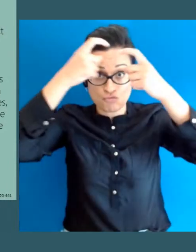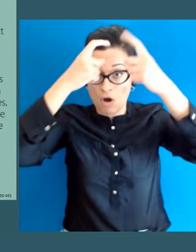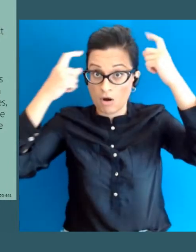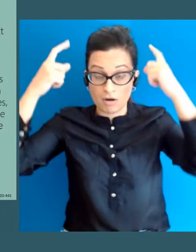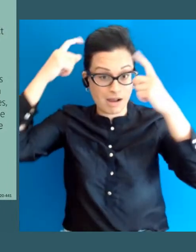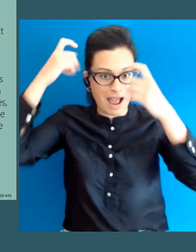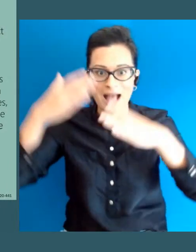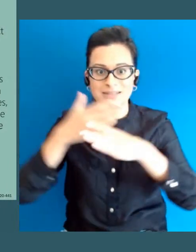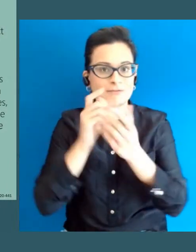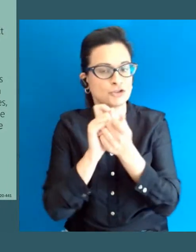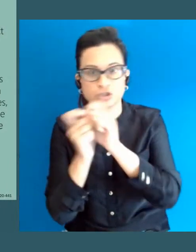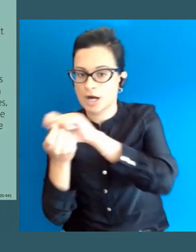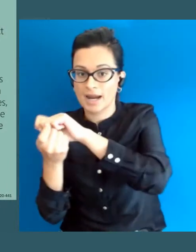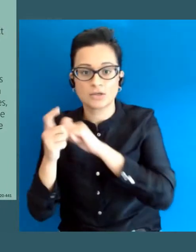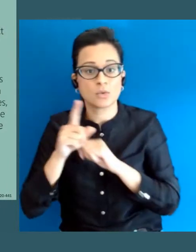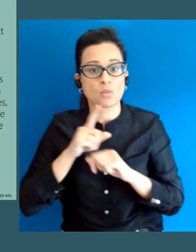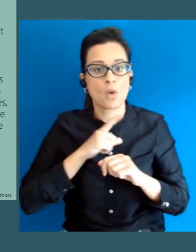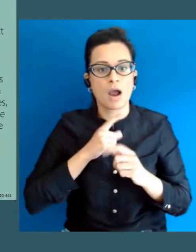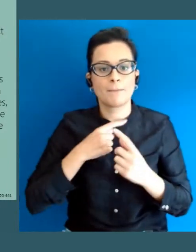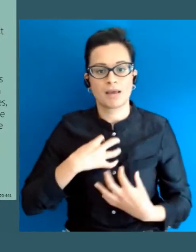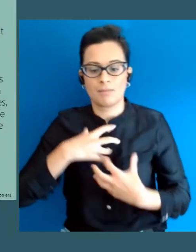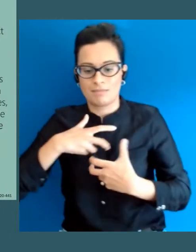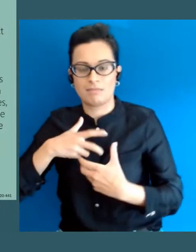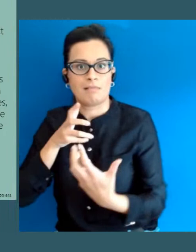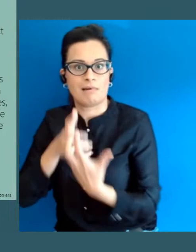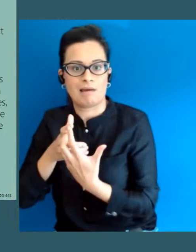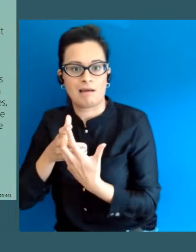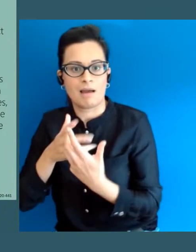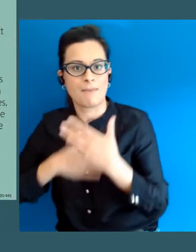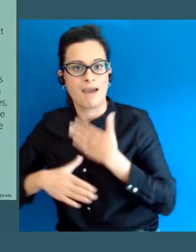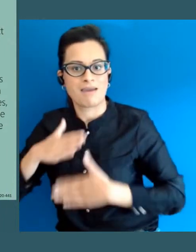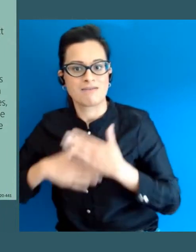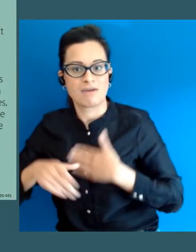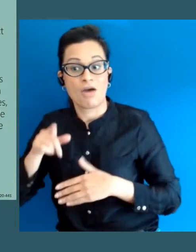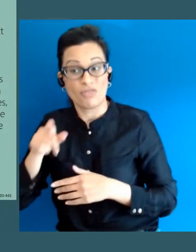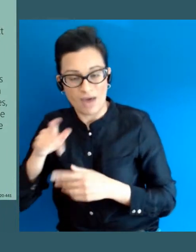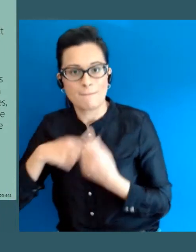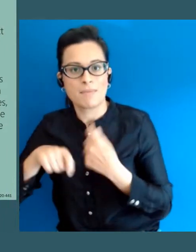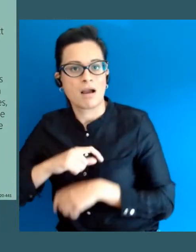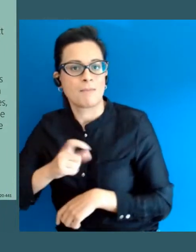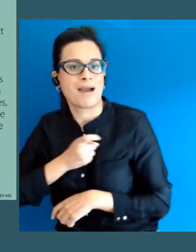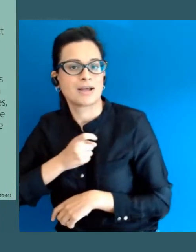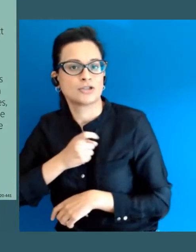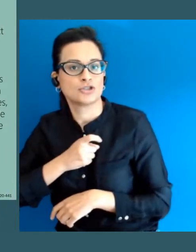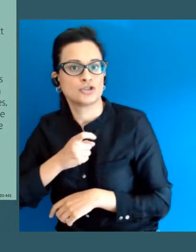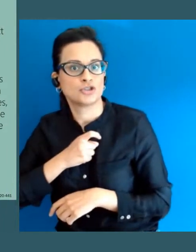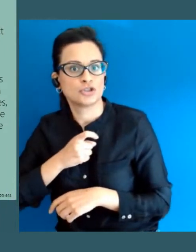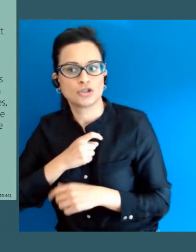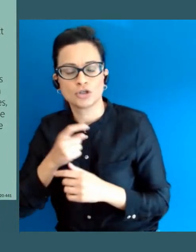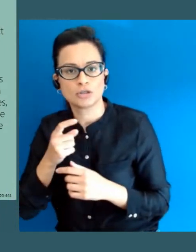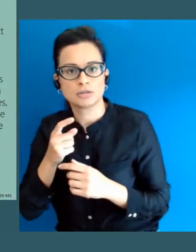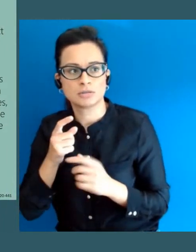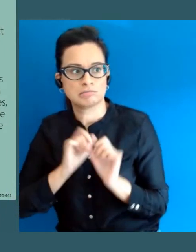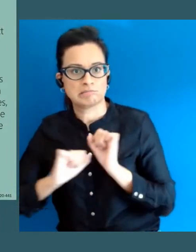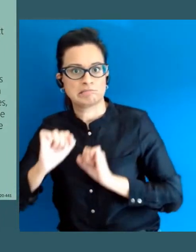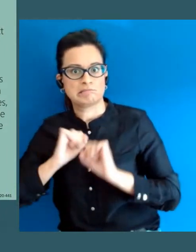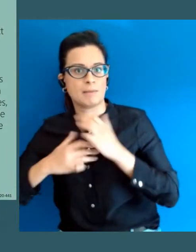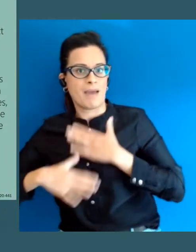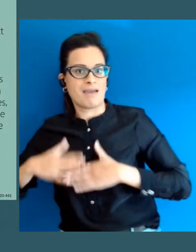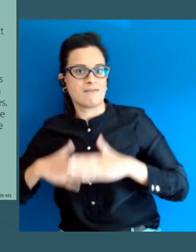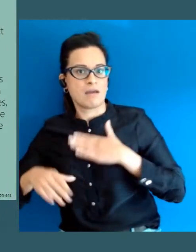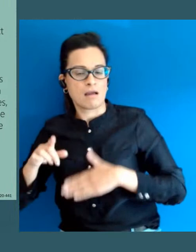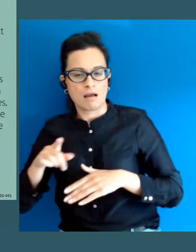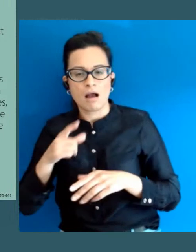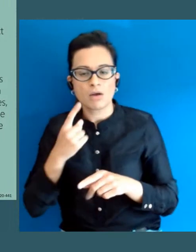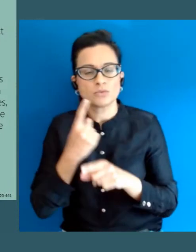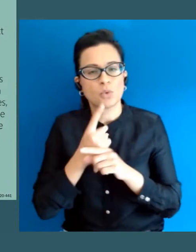to adaptive behaviours similar to those in anxious, we see in anxious avoidance behaviours. And I'll talk a little bit about